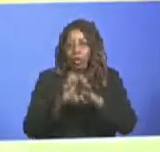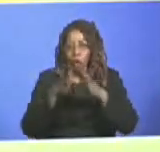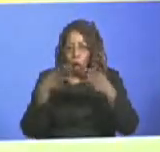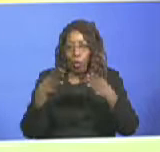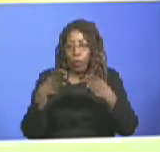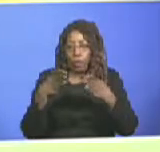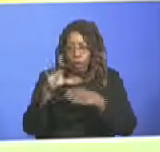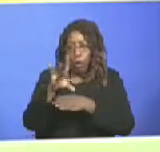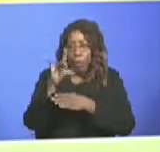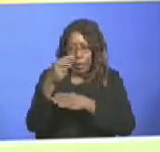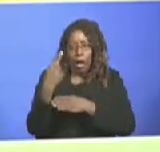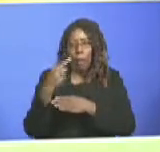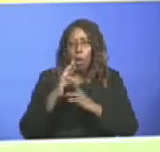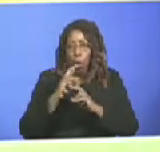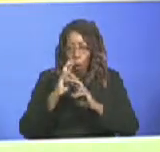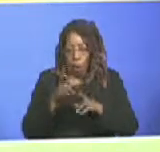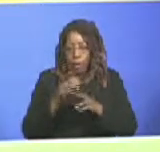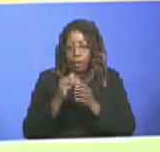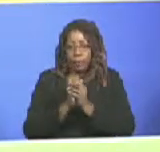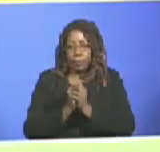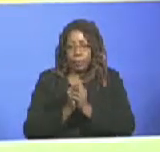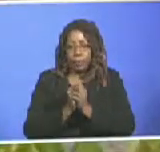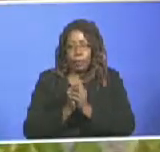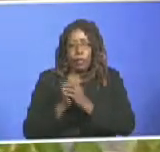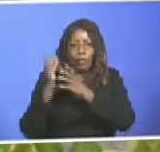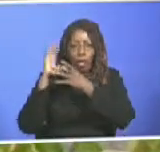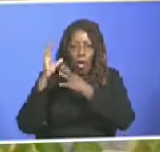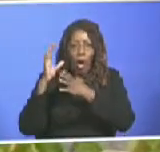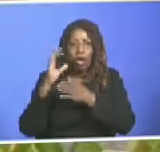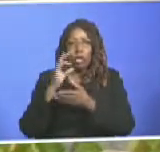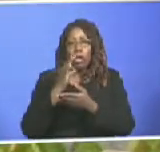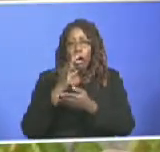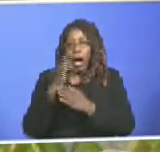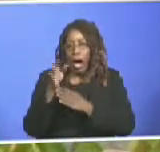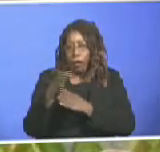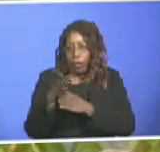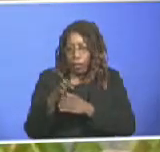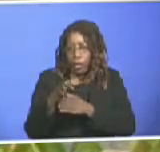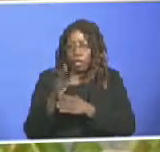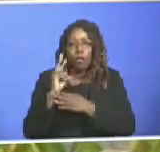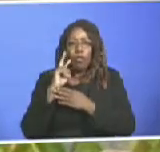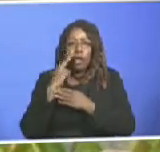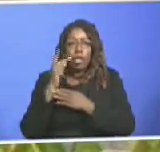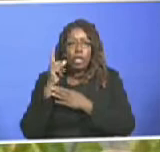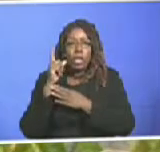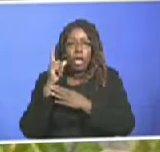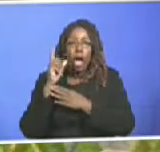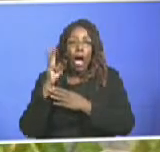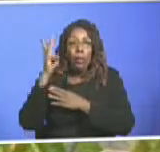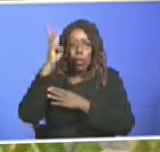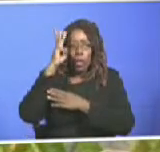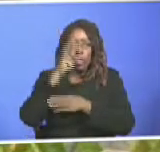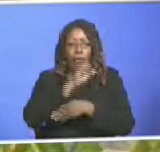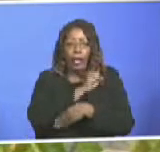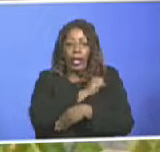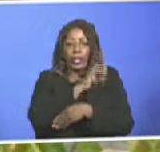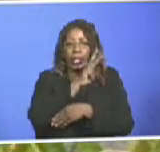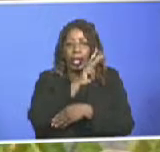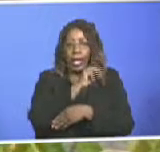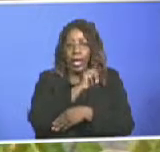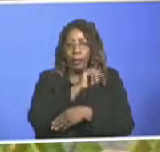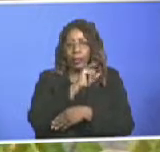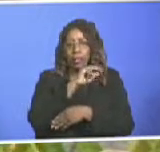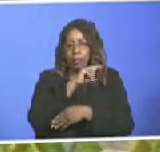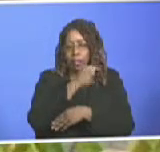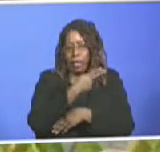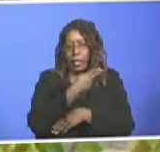takeout, Vice President of the Arawak Conch Fish, Vegetable and Food Vendors Association Lillian Larimore-Smith says business has been extremely